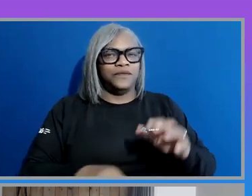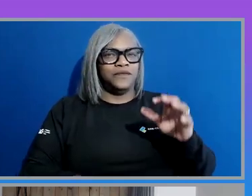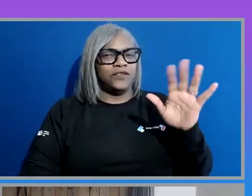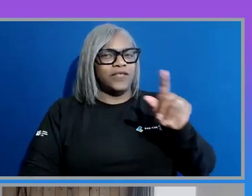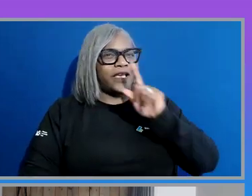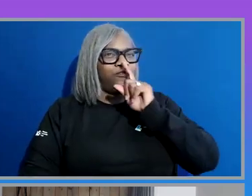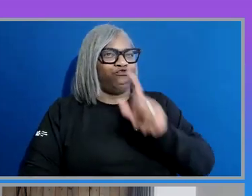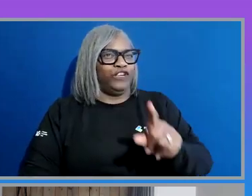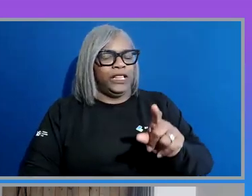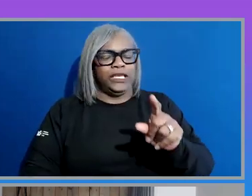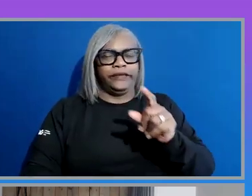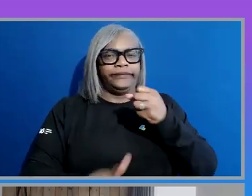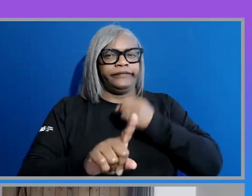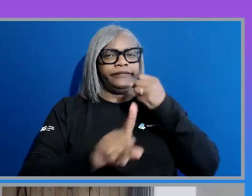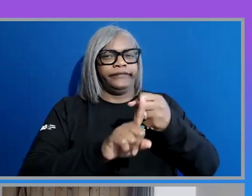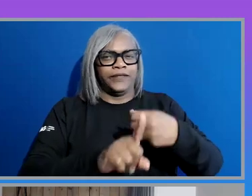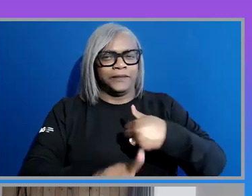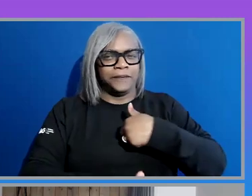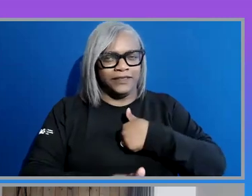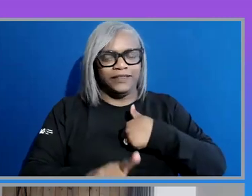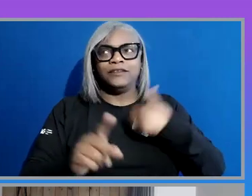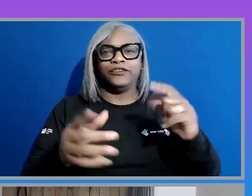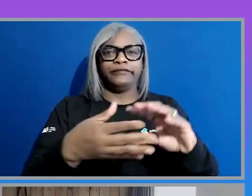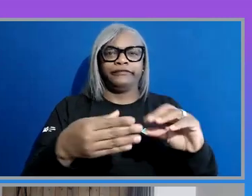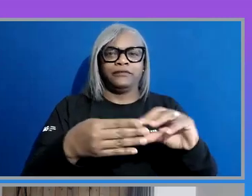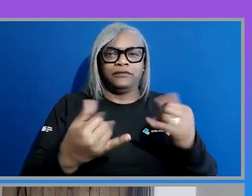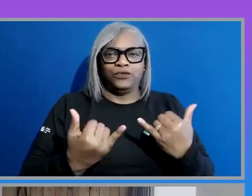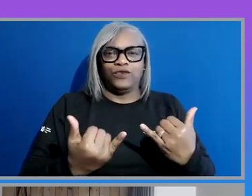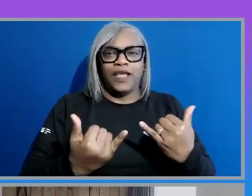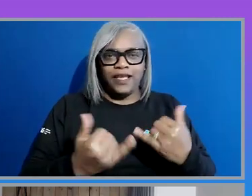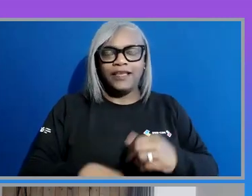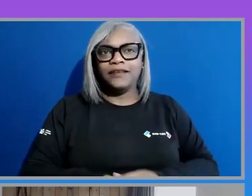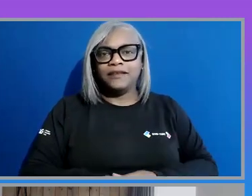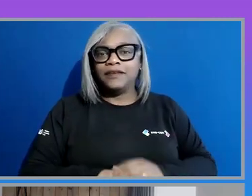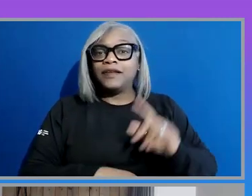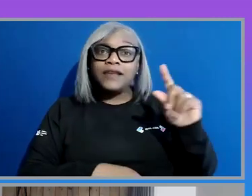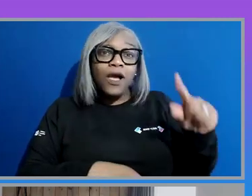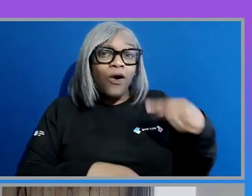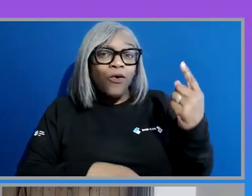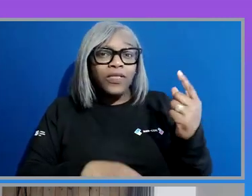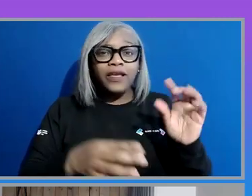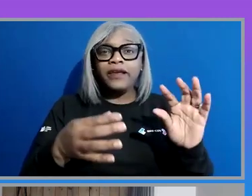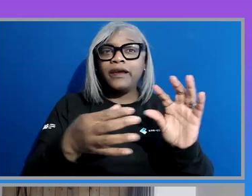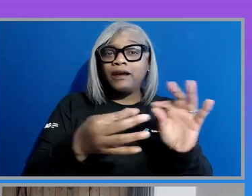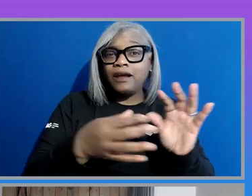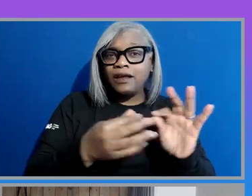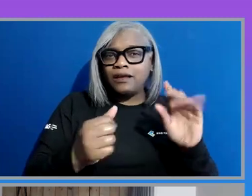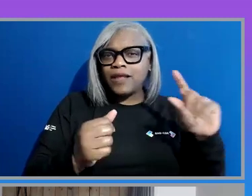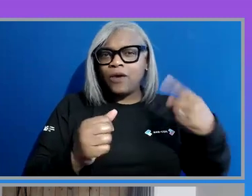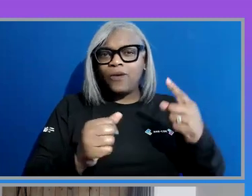this talk for me as more of a talk and not just a saying. While I was working to